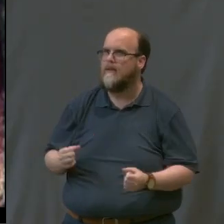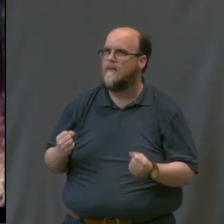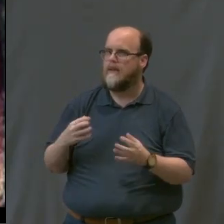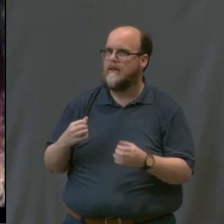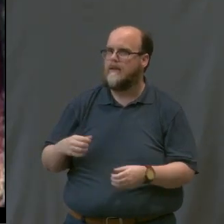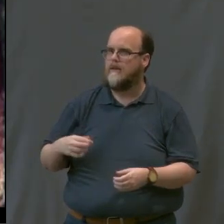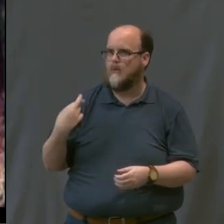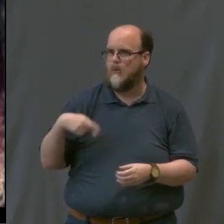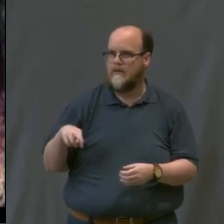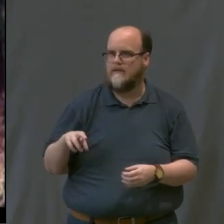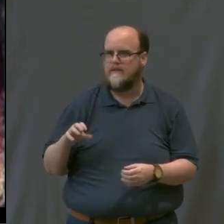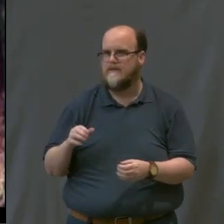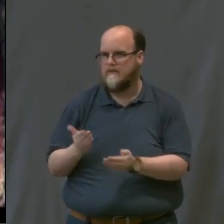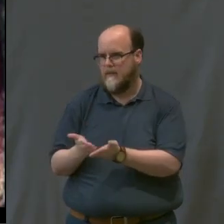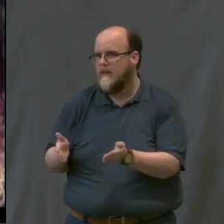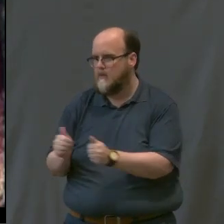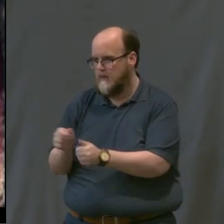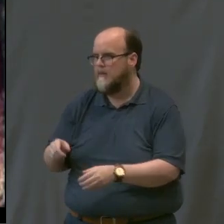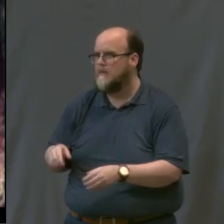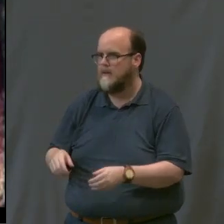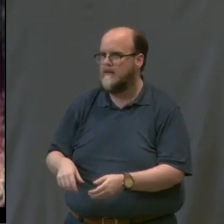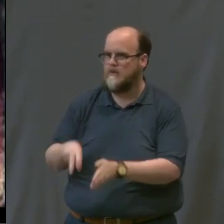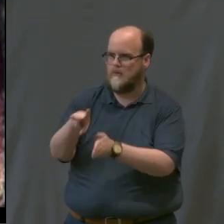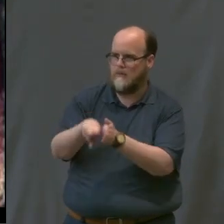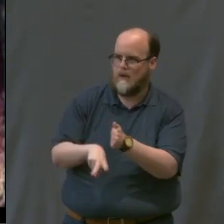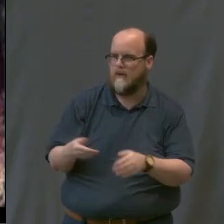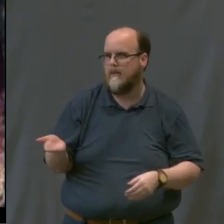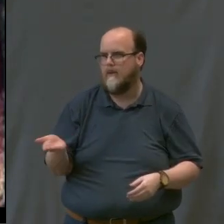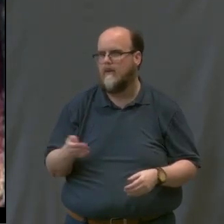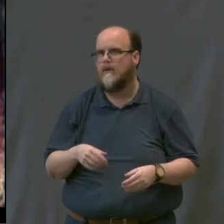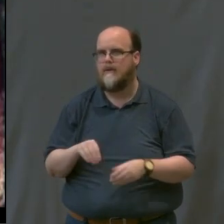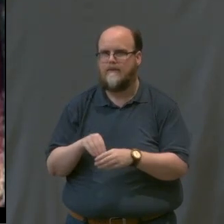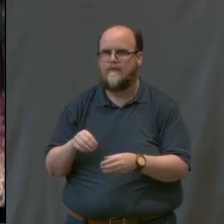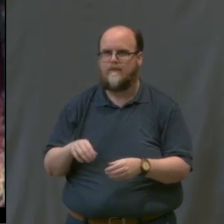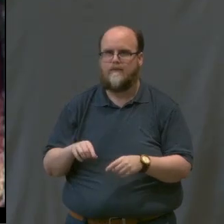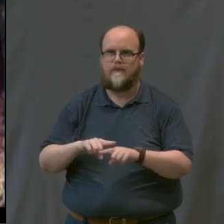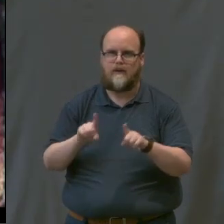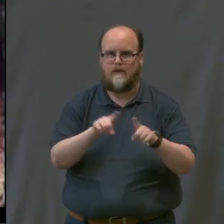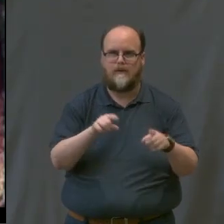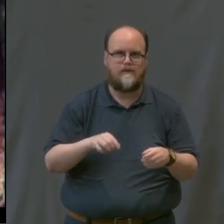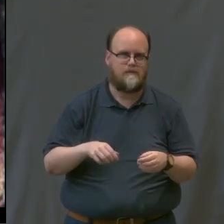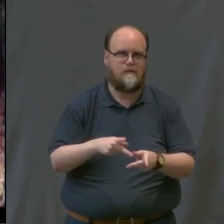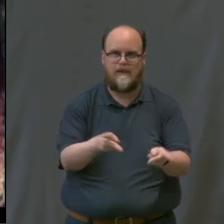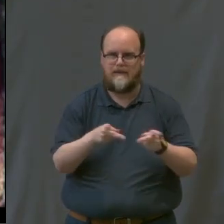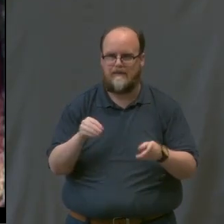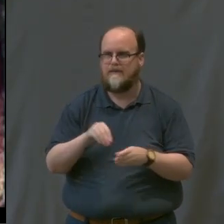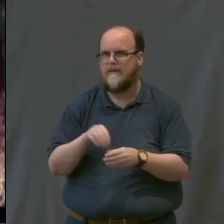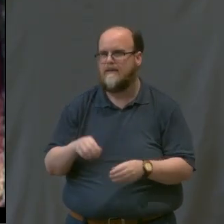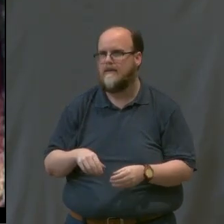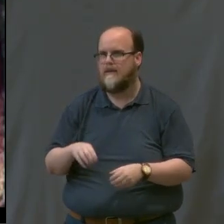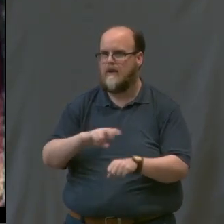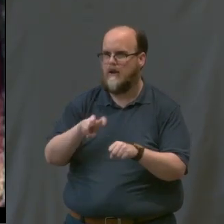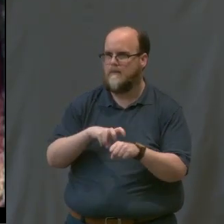religious relics coming with him. And he's buried there in various theoretical, fabled locations there in Ireland.